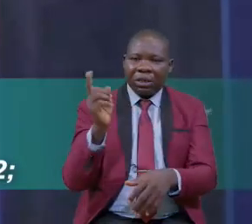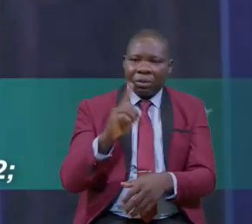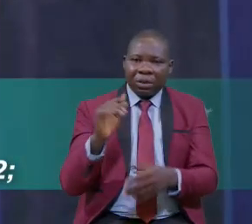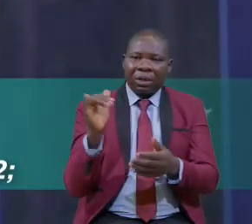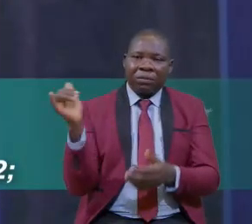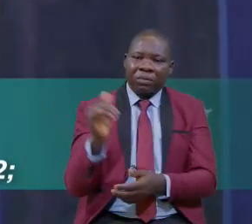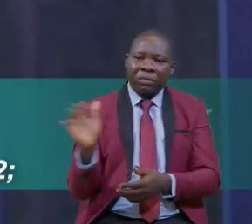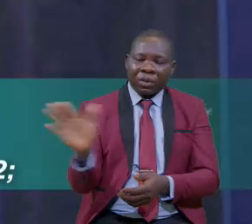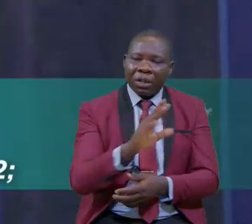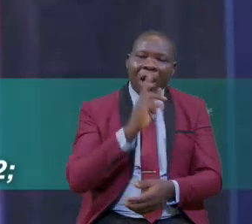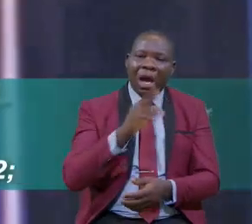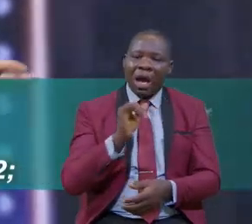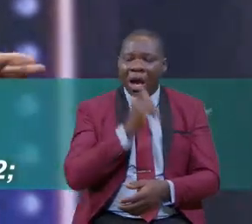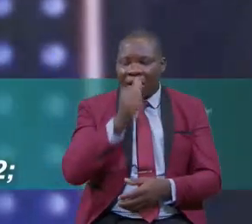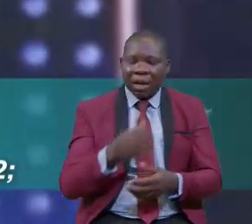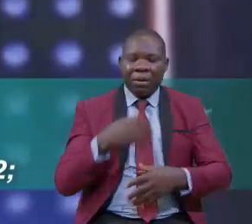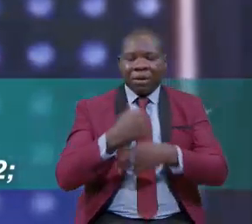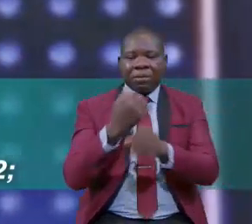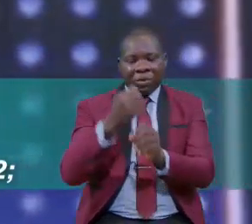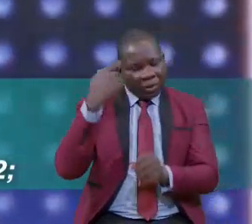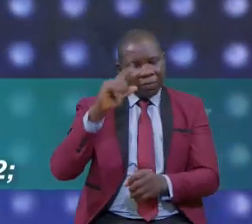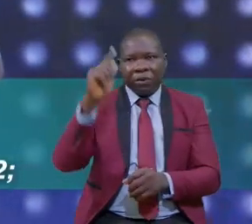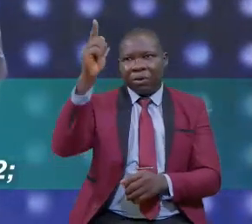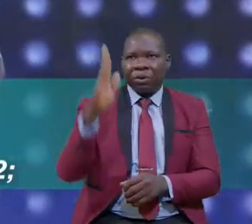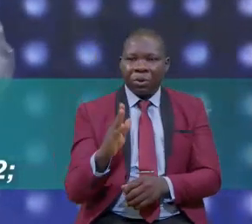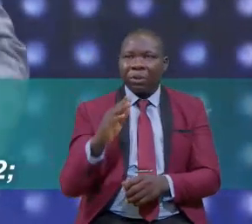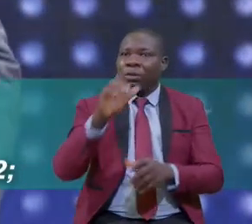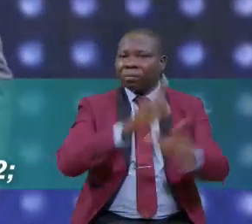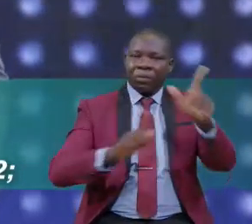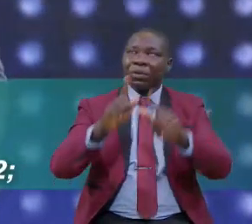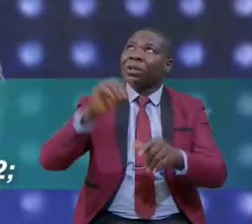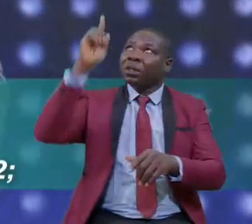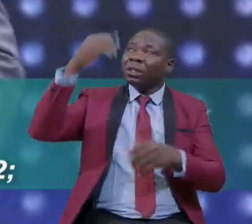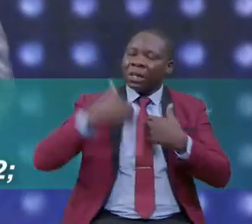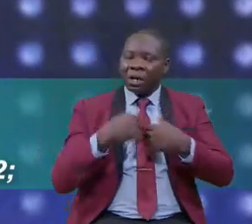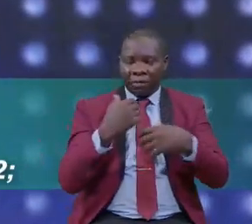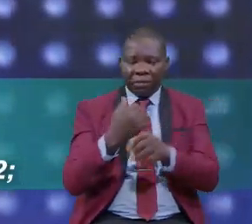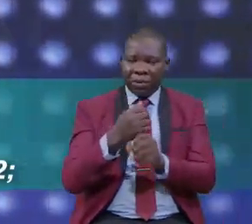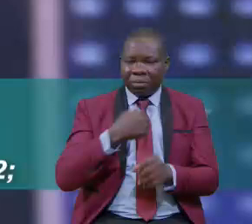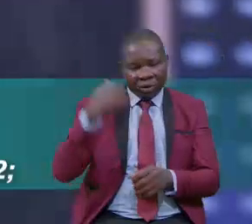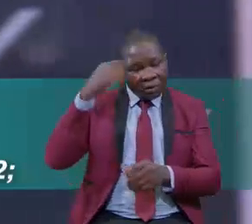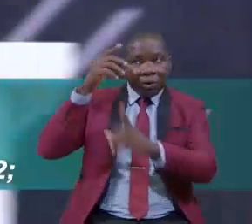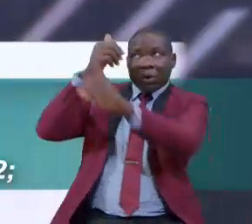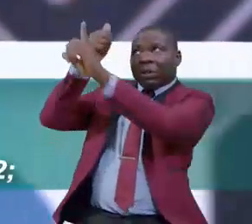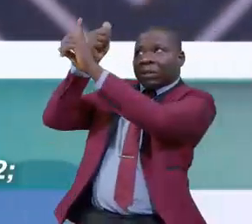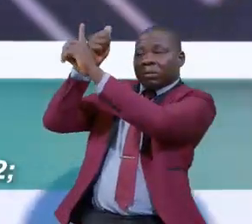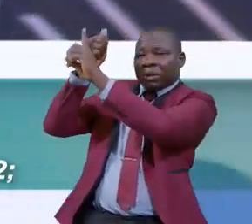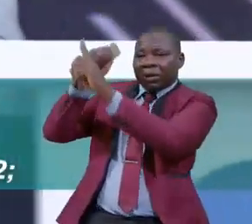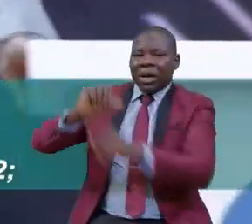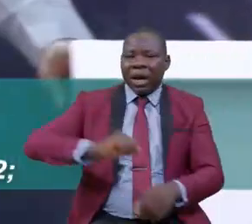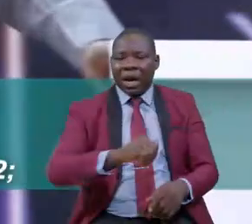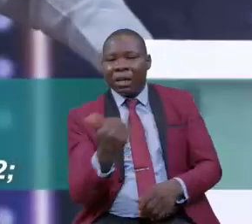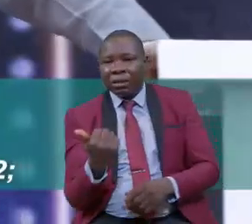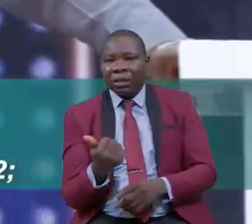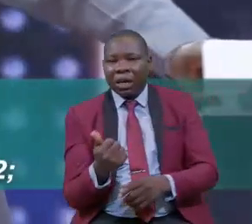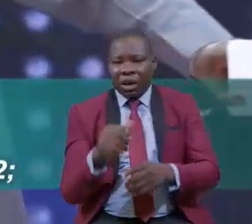made for God. He has made me for himself. Another call comes. Somebody is calling you here,